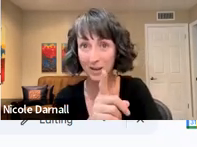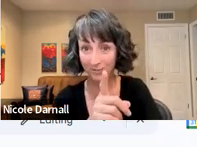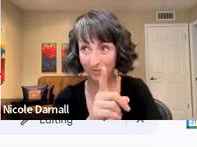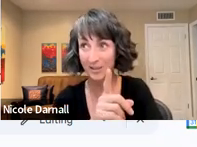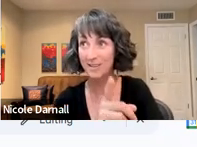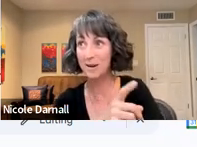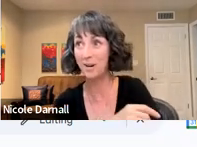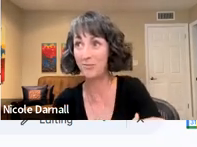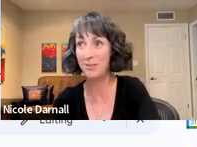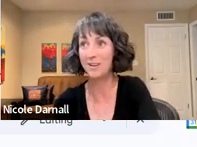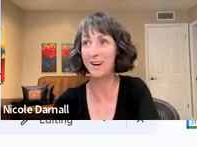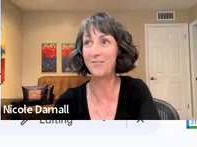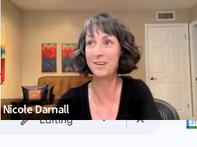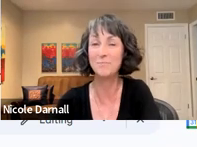saw you